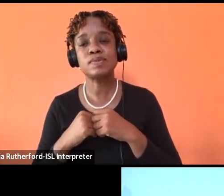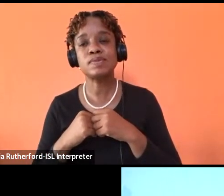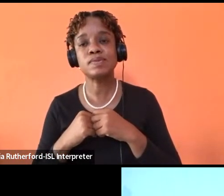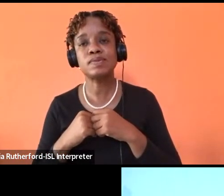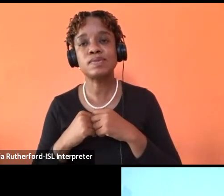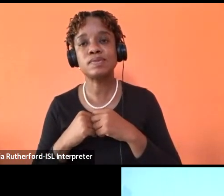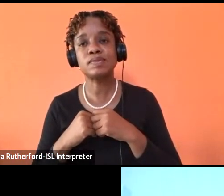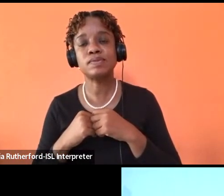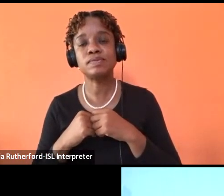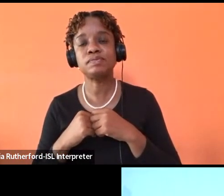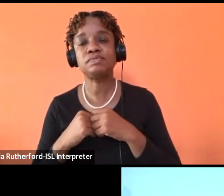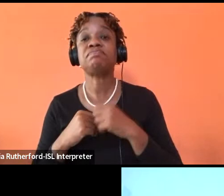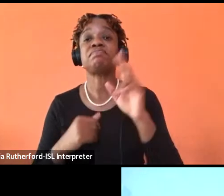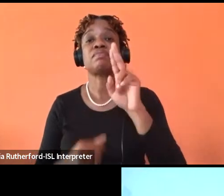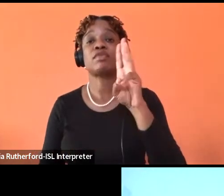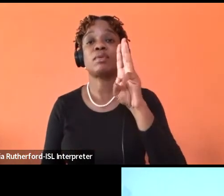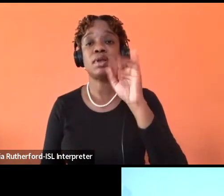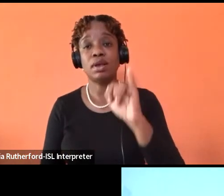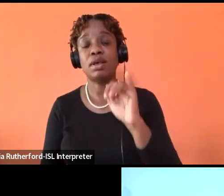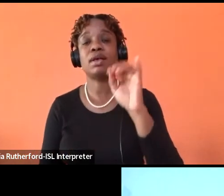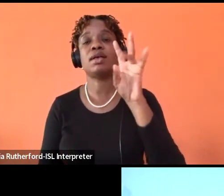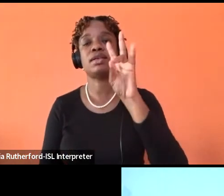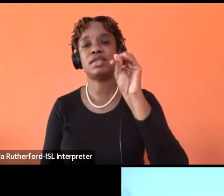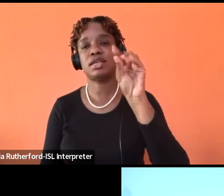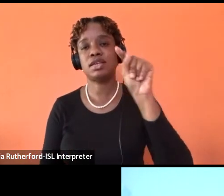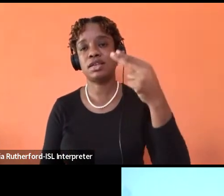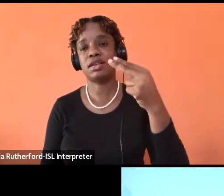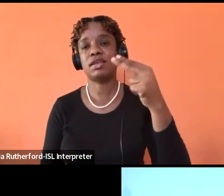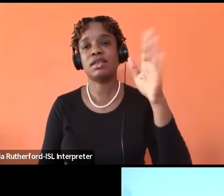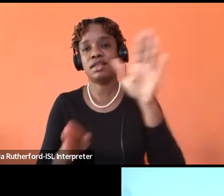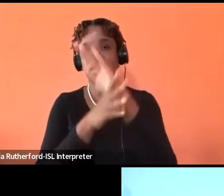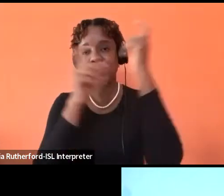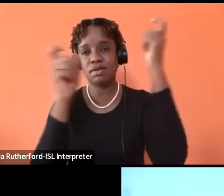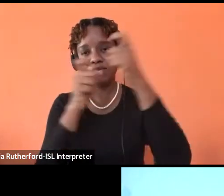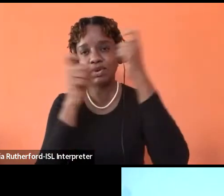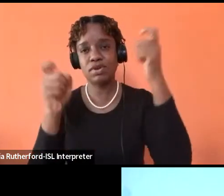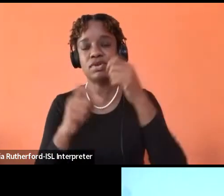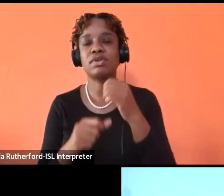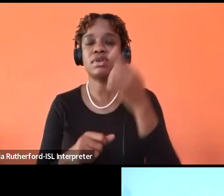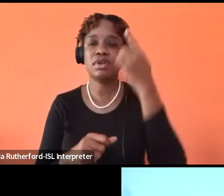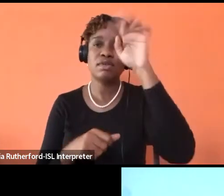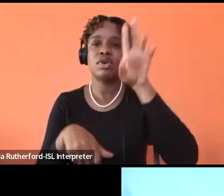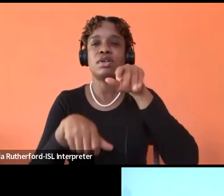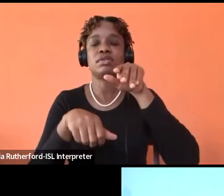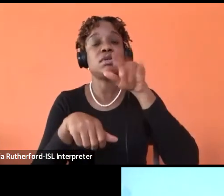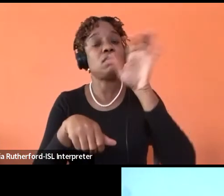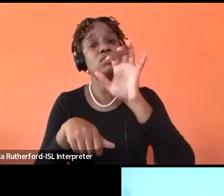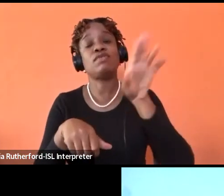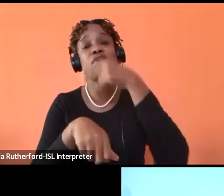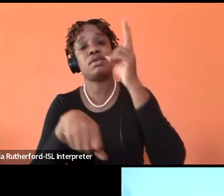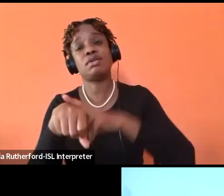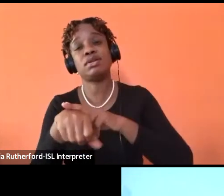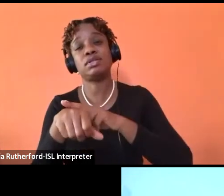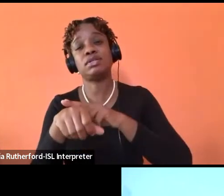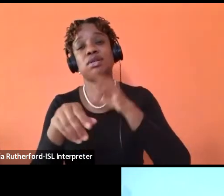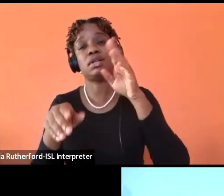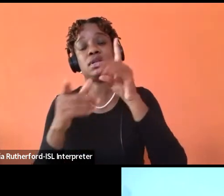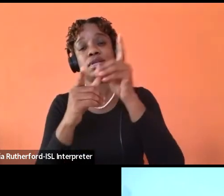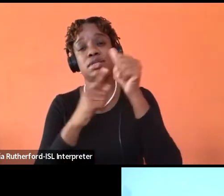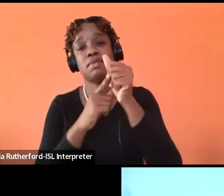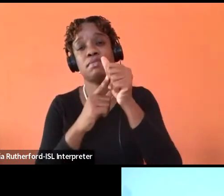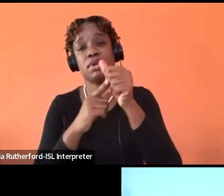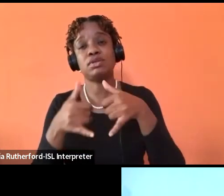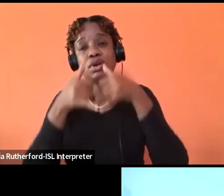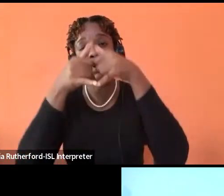170th Anniversary, 2012 nominee for National Disability Award, awardee for Jamaica